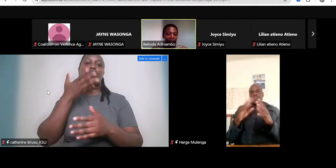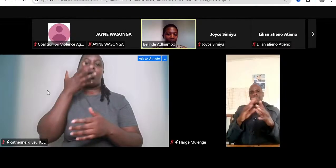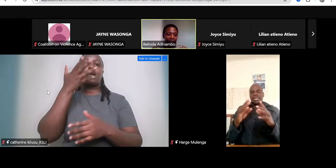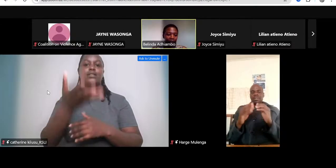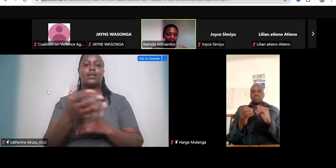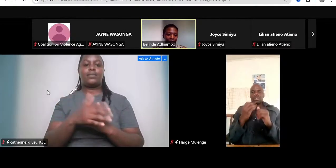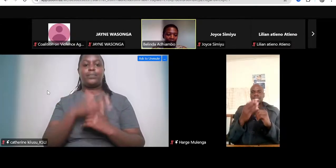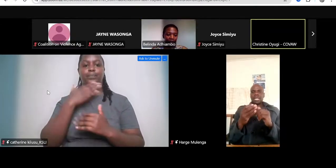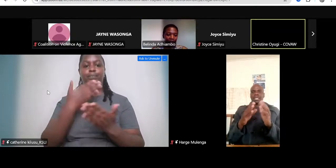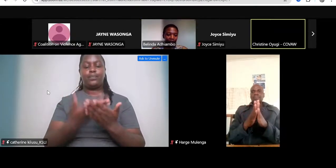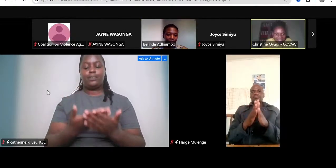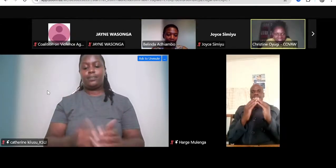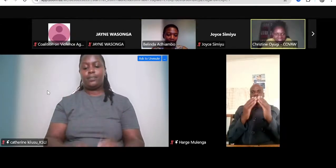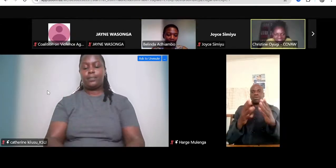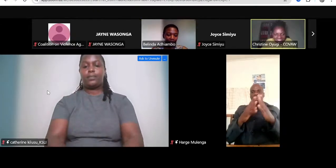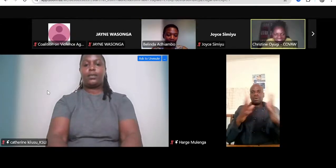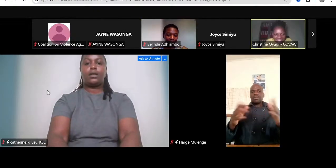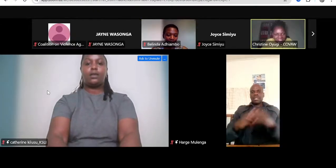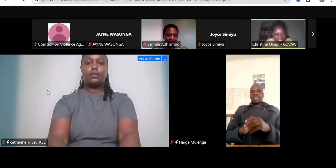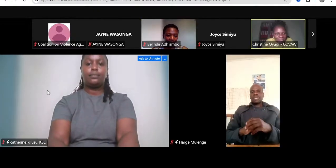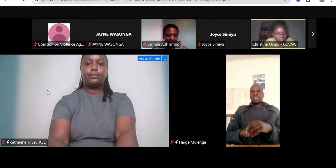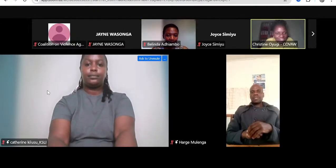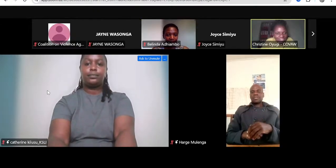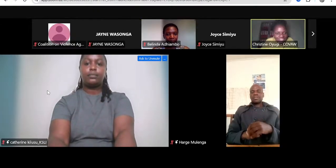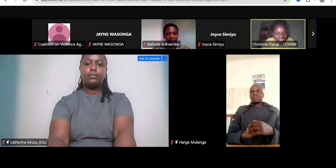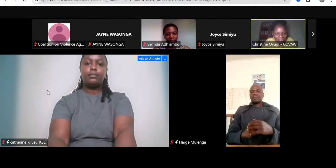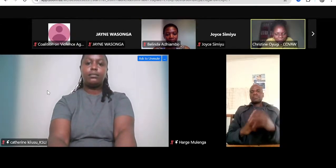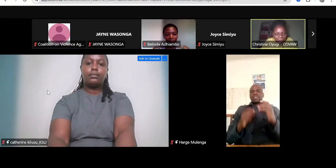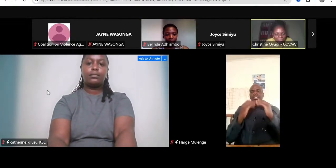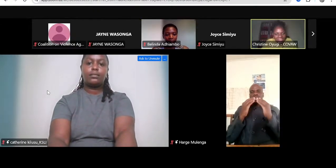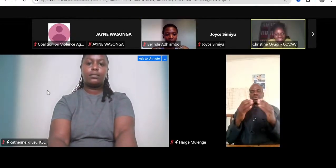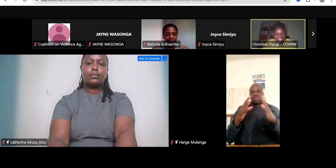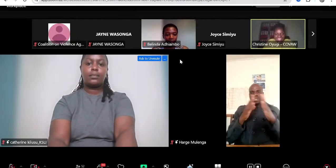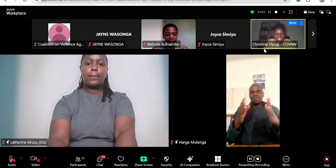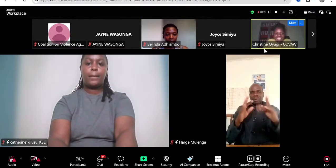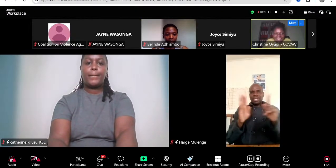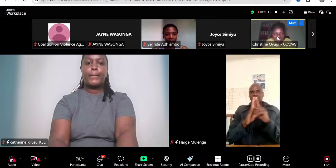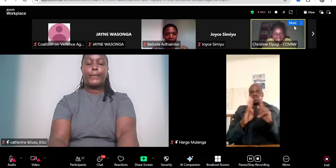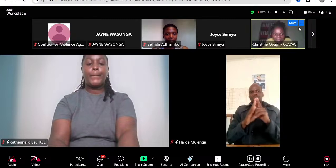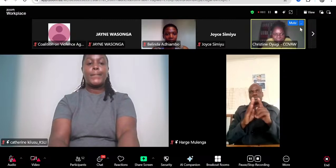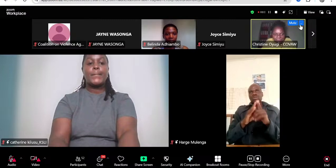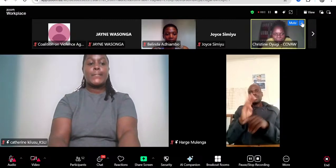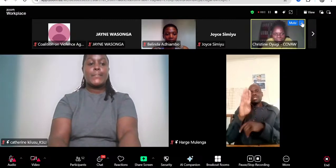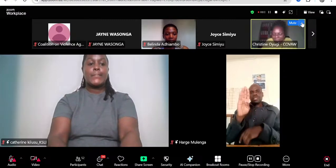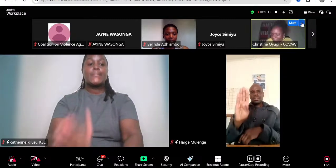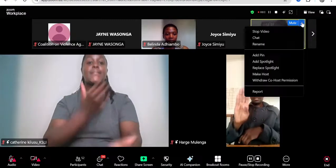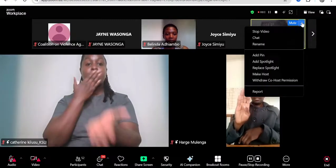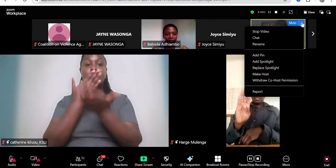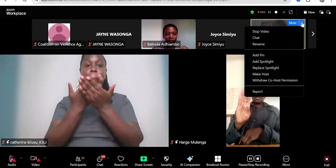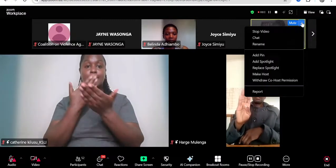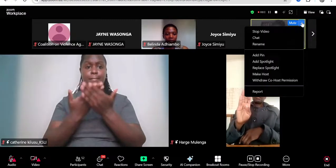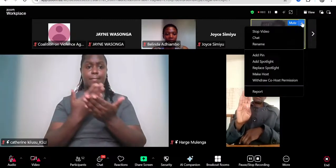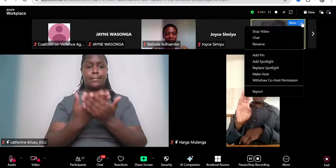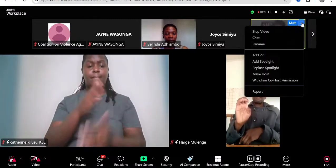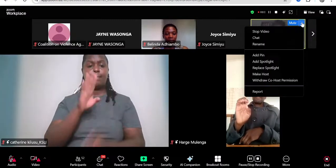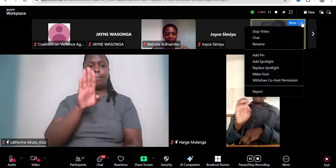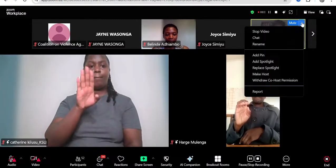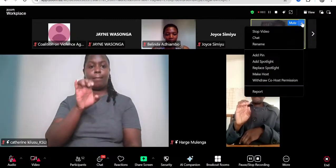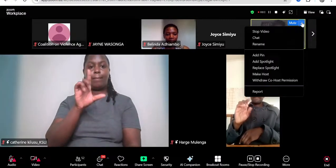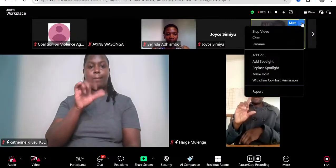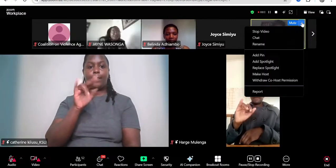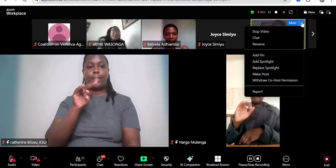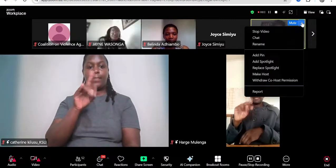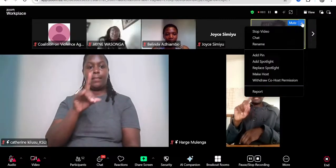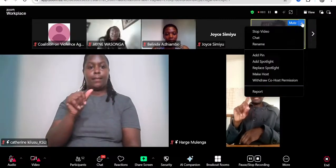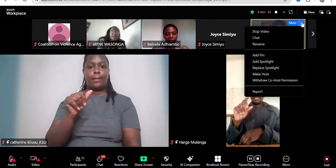much. Uh, thank you so much. Thank you so much, Belinda. And thank you so much for the panel. That was a